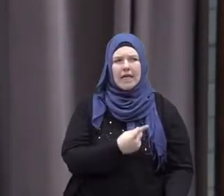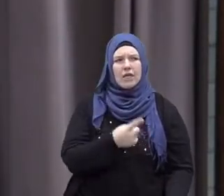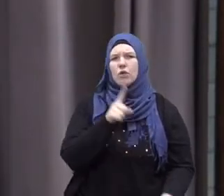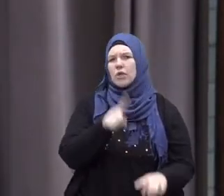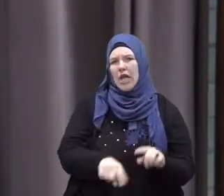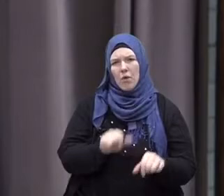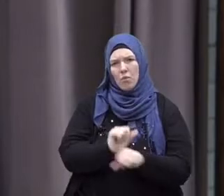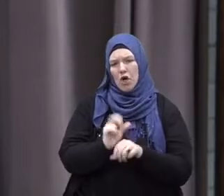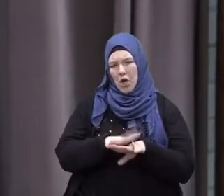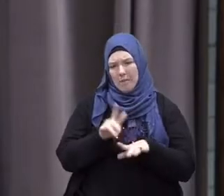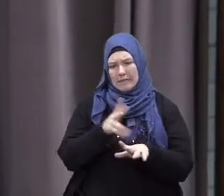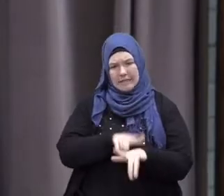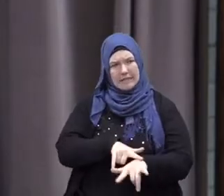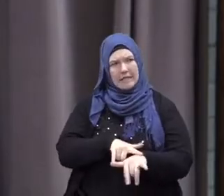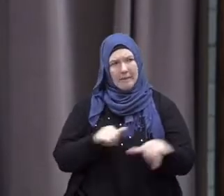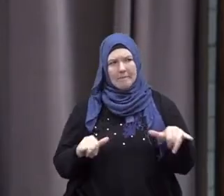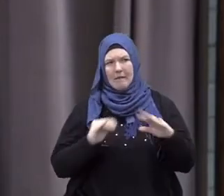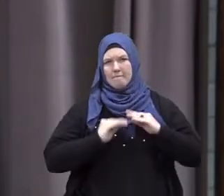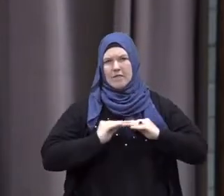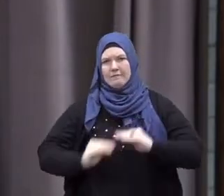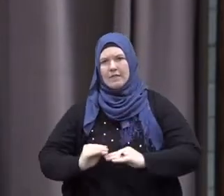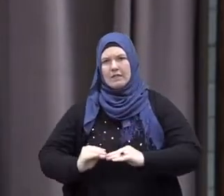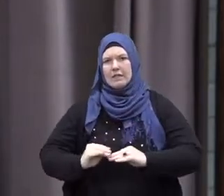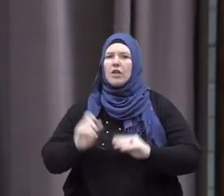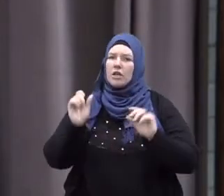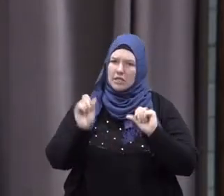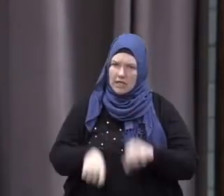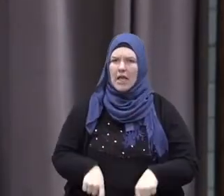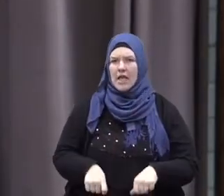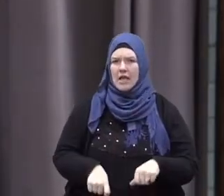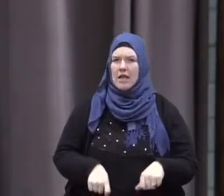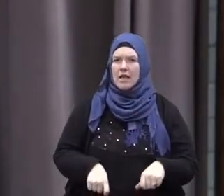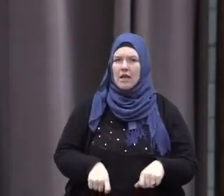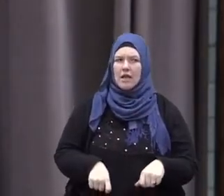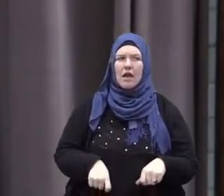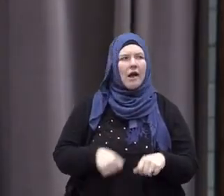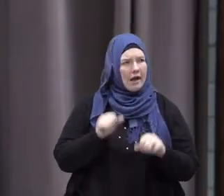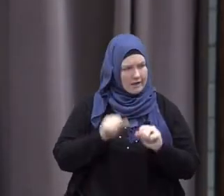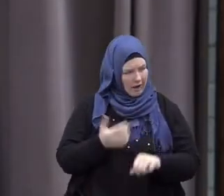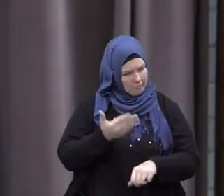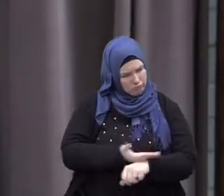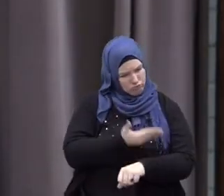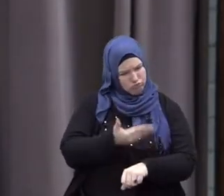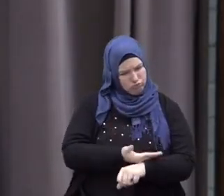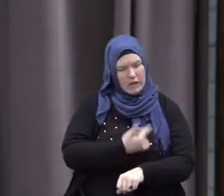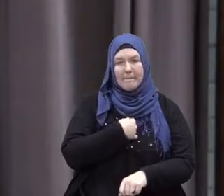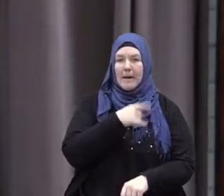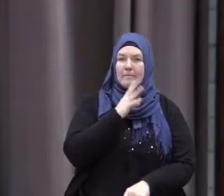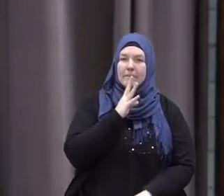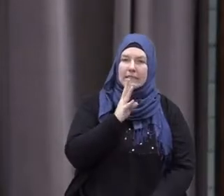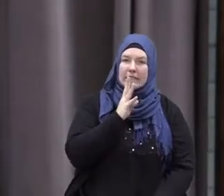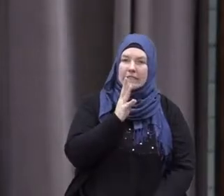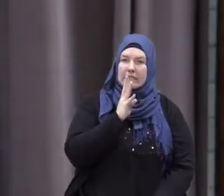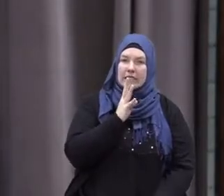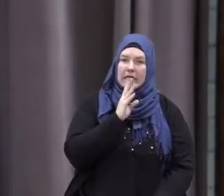cannot work on both. Most of us can multitask. I can fix my tongue and help my